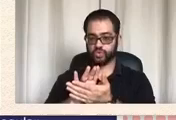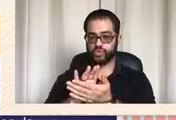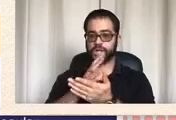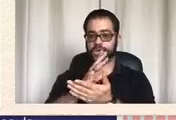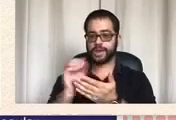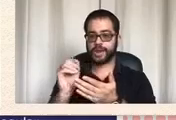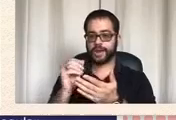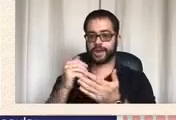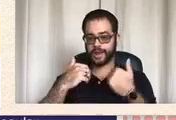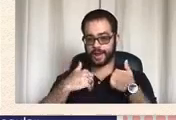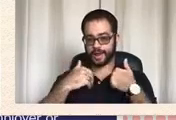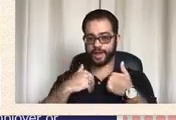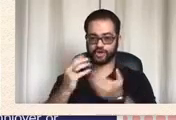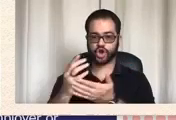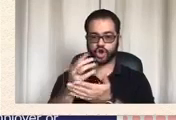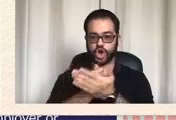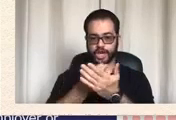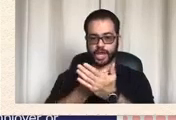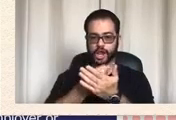exclusion.